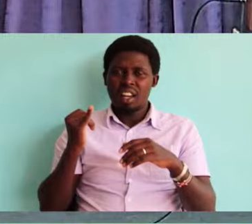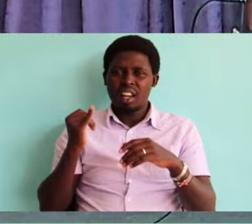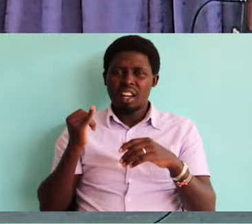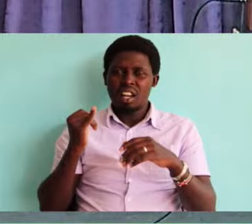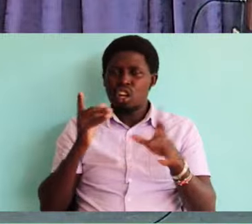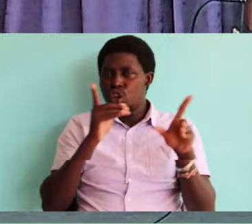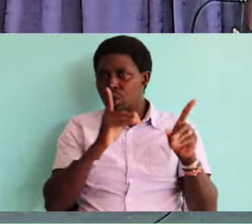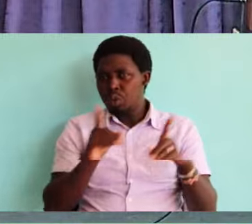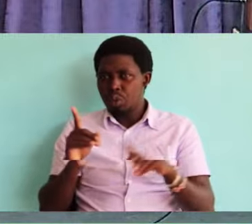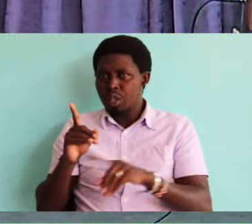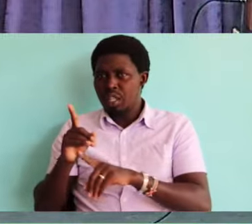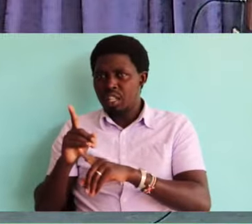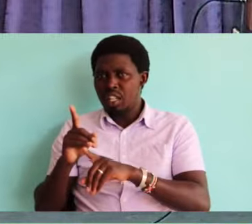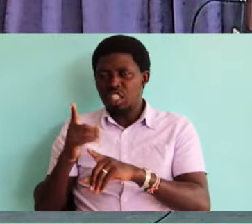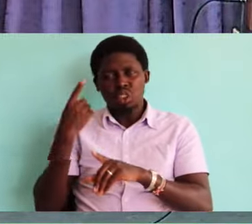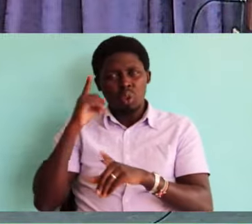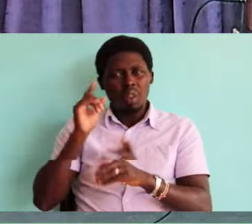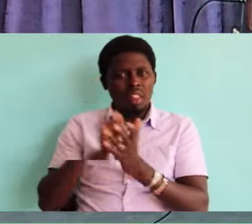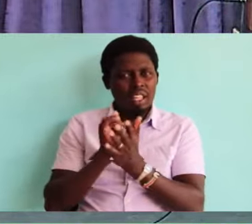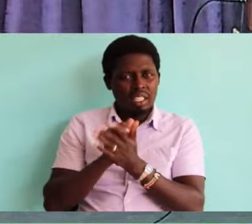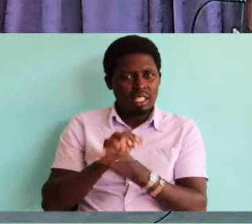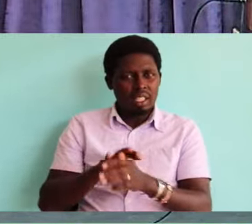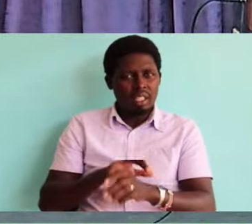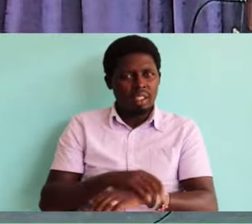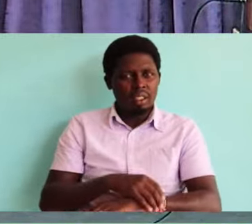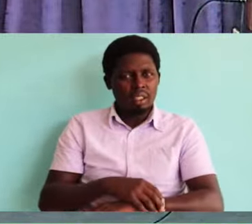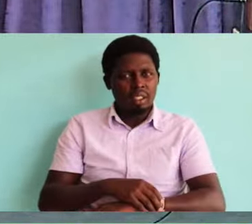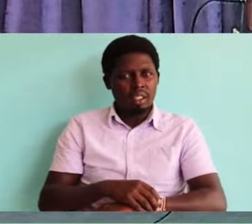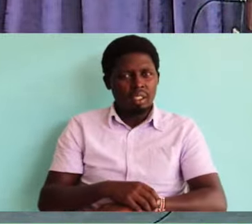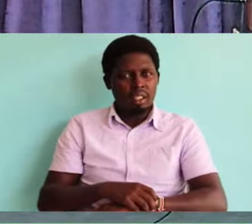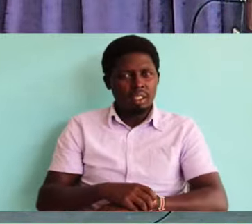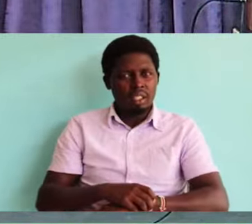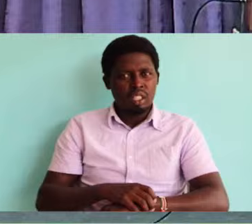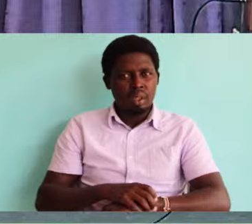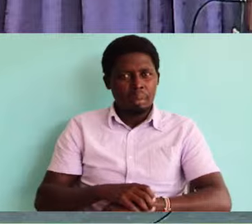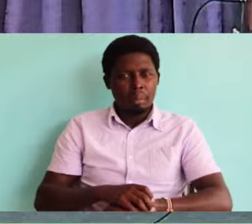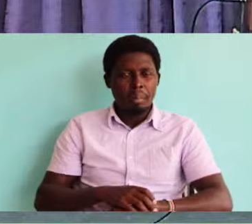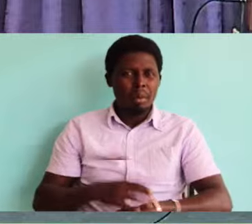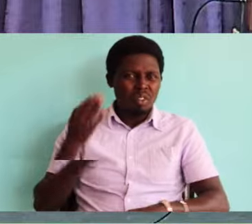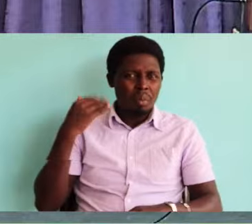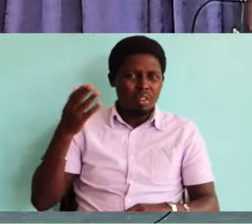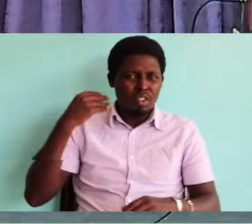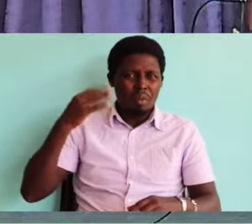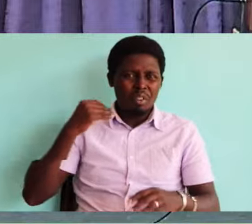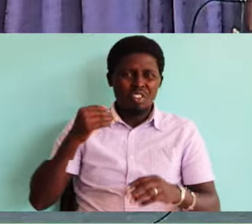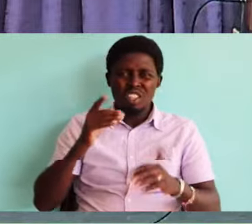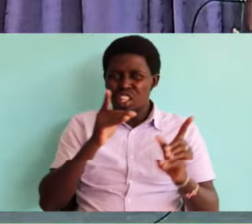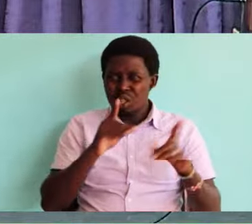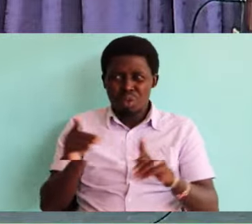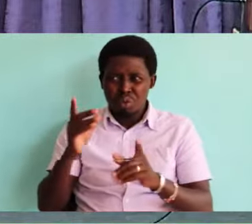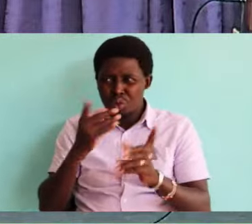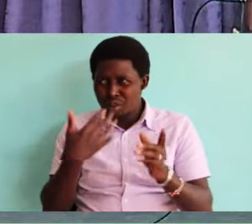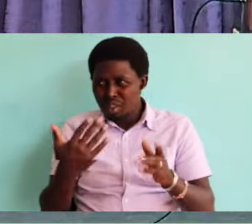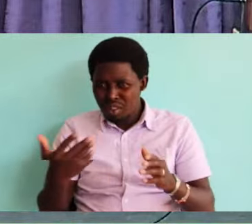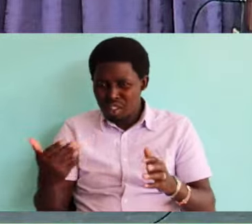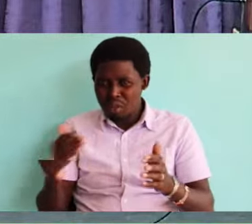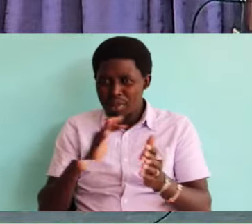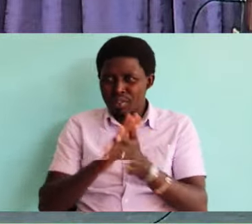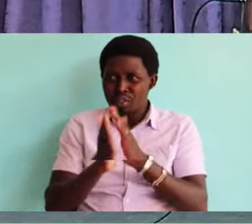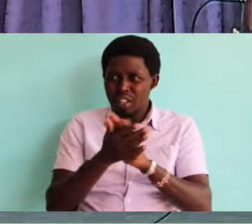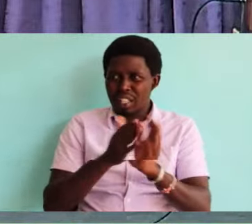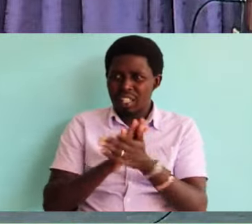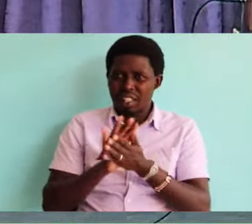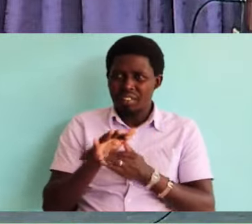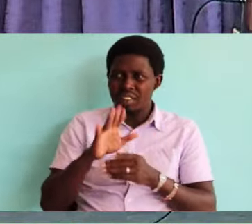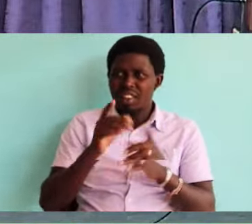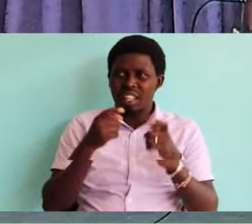doing it so that, like those days, they'll do sacrifices so that they can be forgiven their sins. But that's